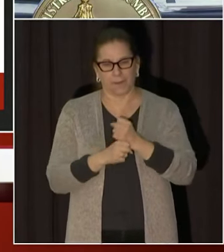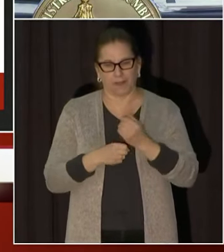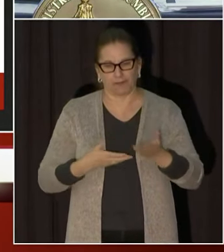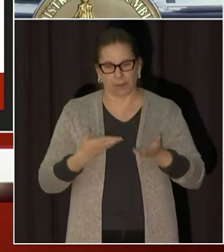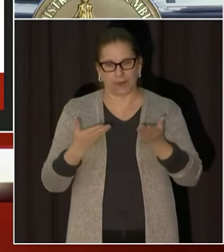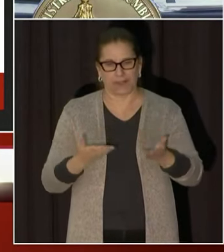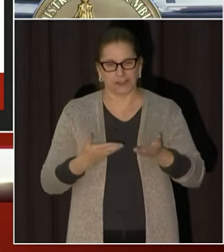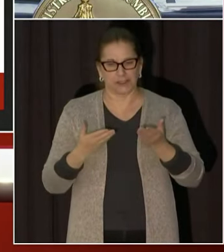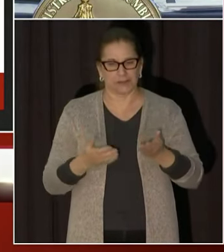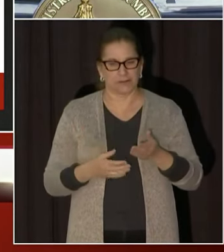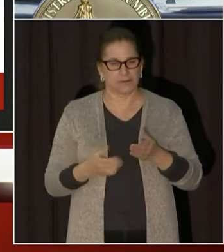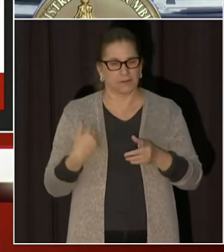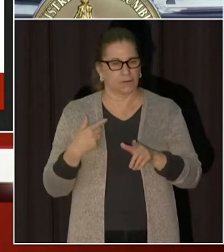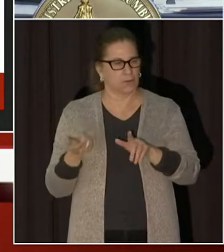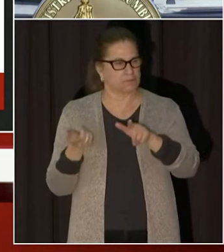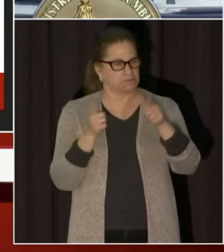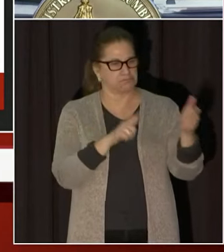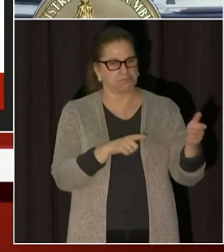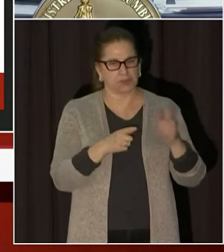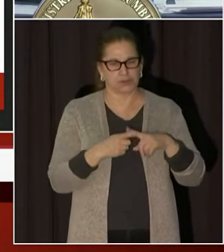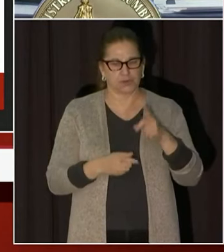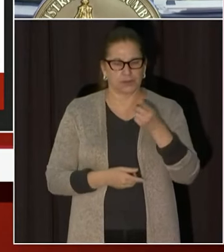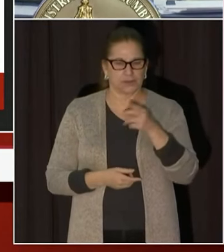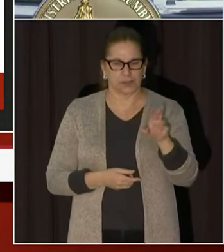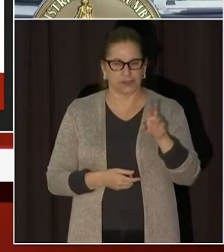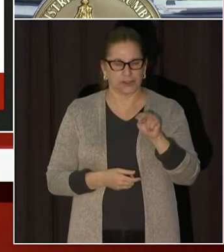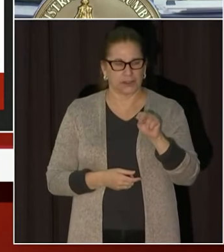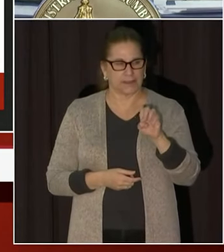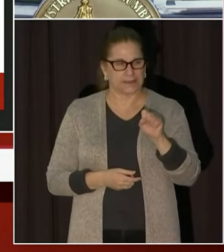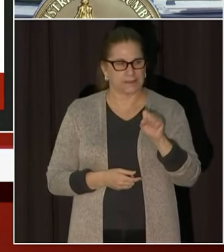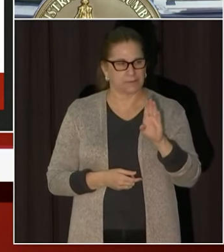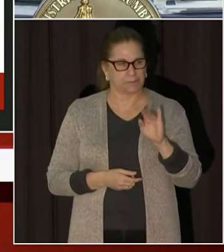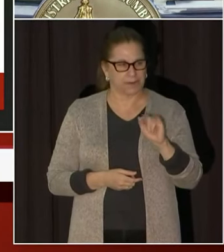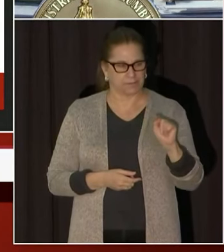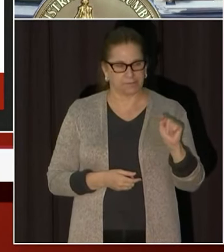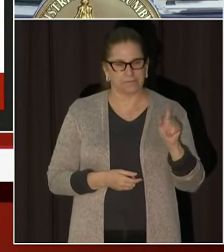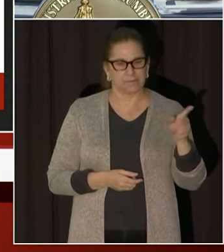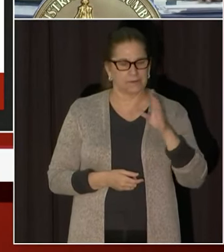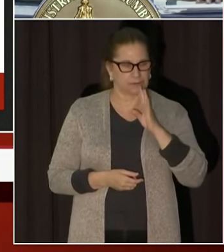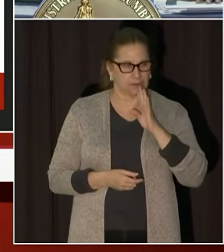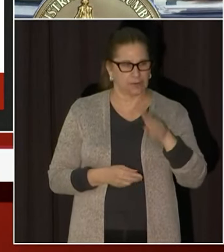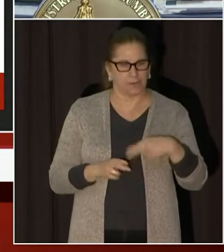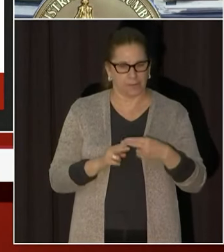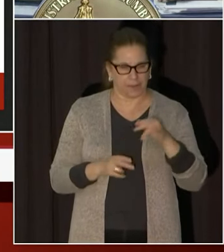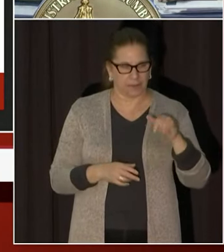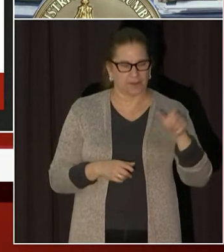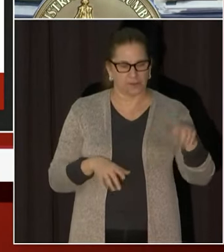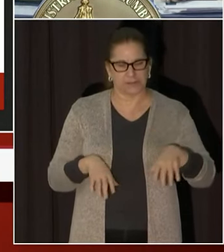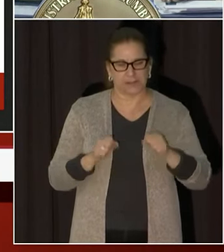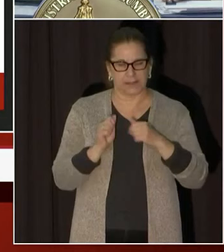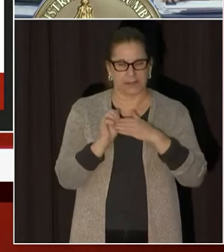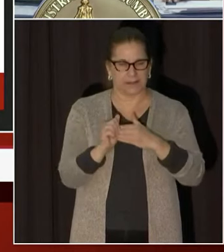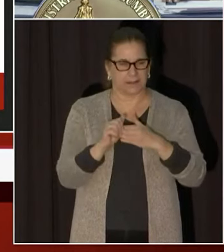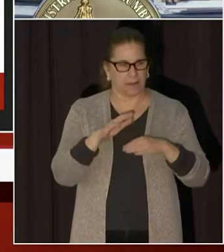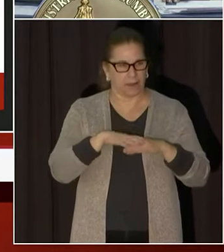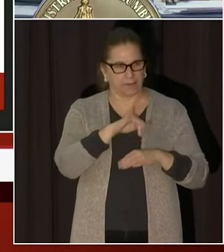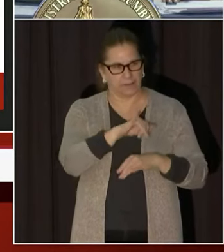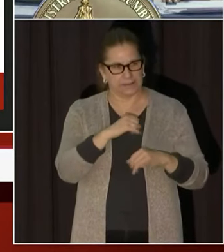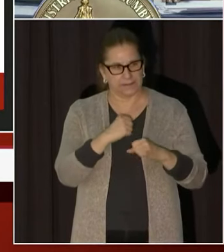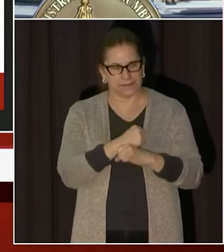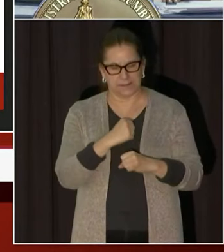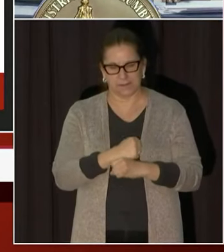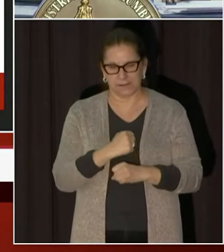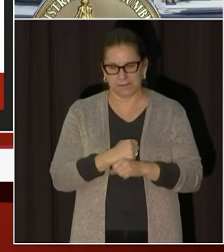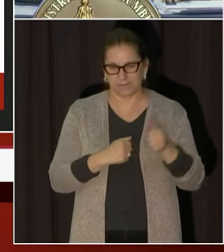Dr. Nesbitt throughout this to lead the discussion of the medicine. So